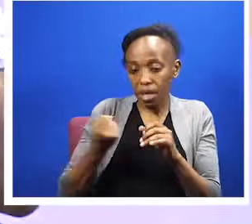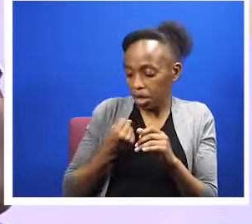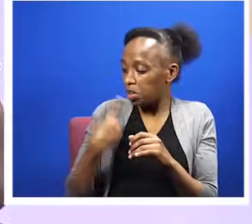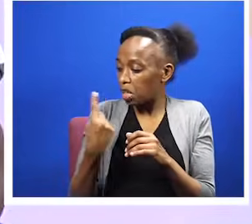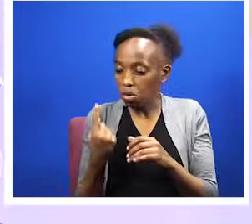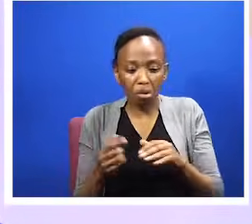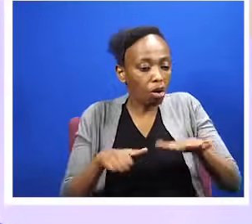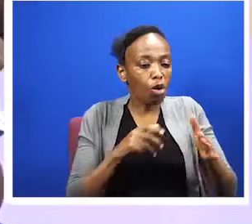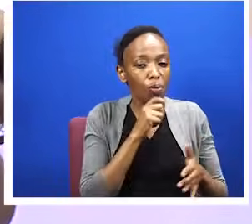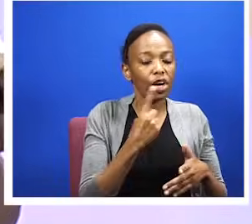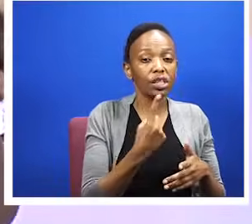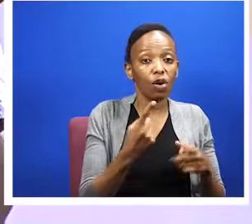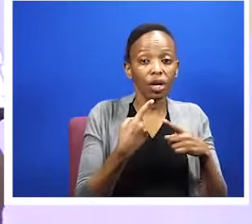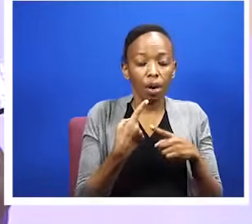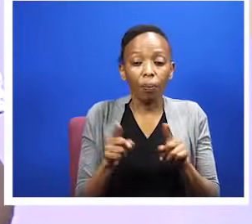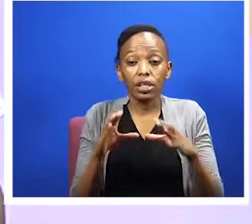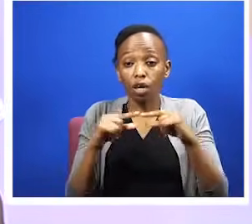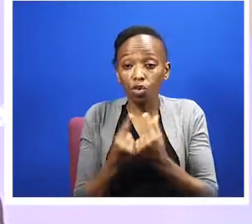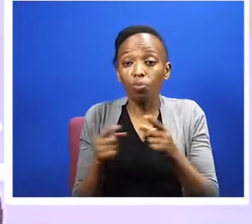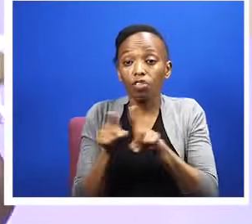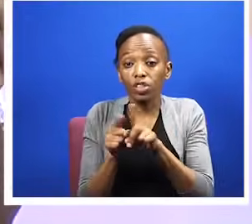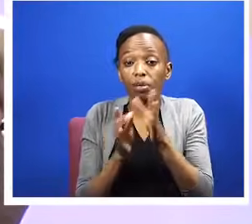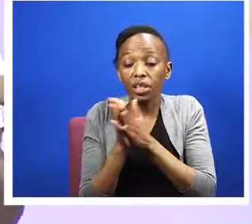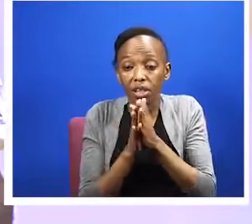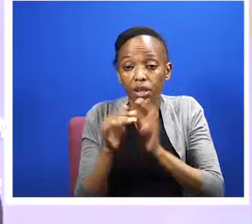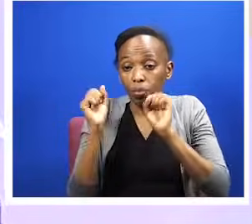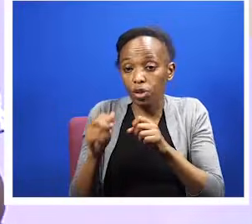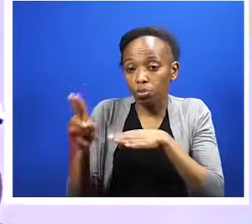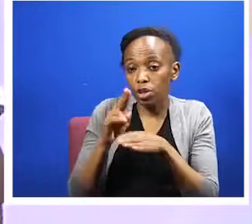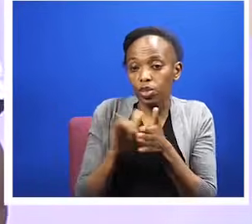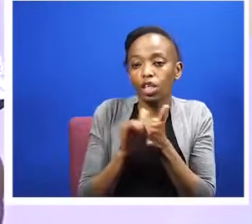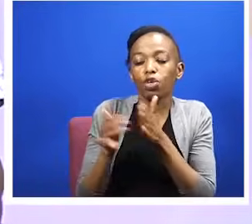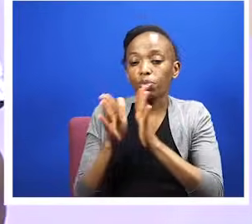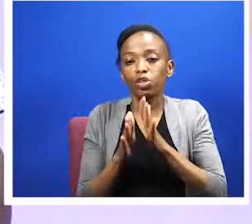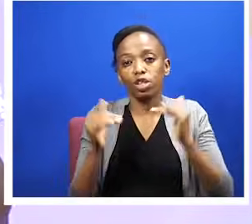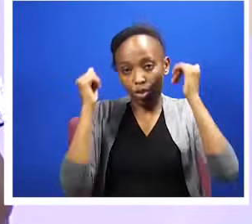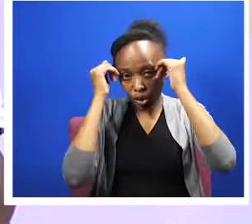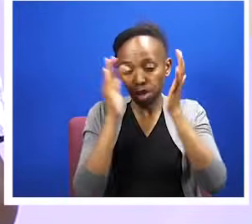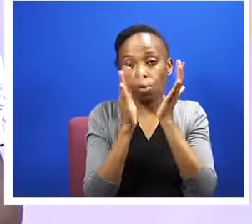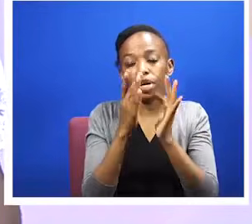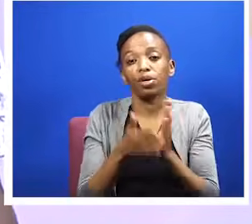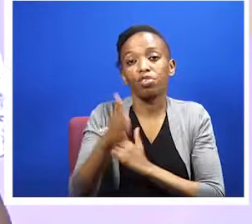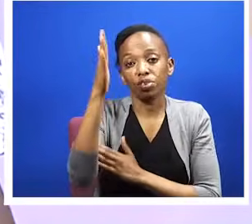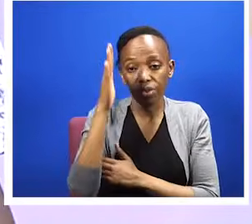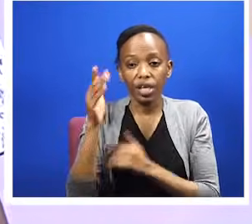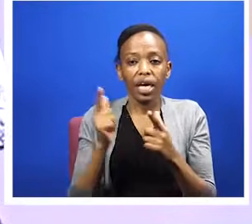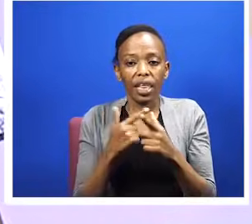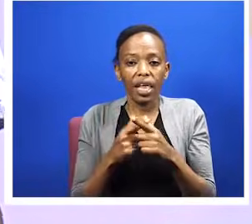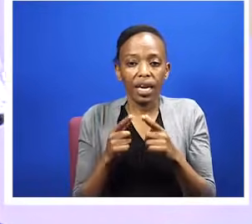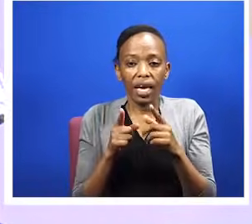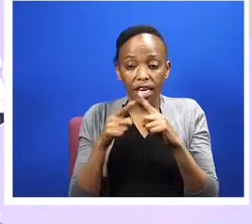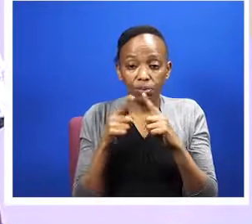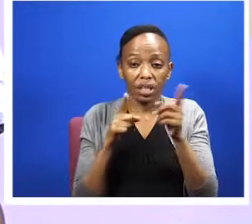it could be boys alone, but it's a group of similar interests. You can use that opportunity to study the Word of God and go through the safari.